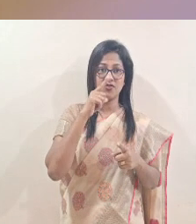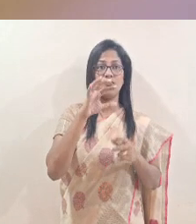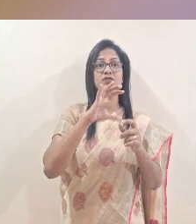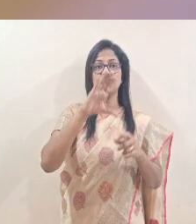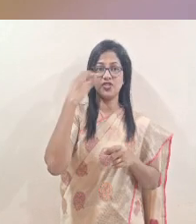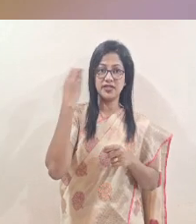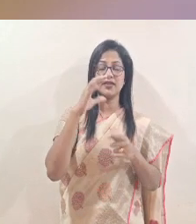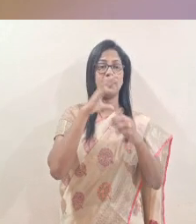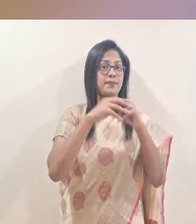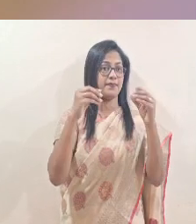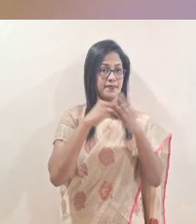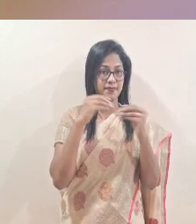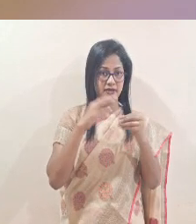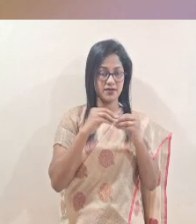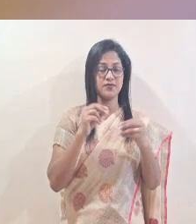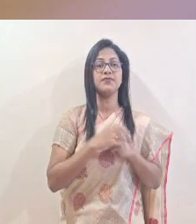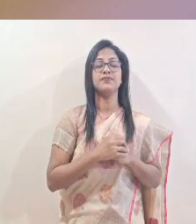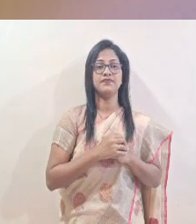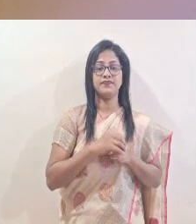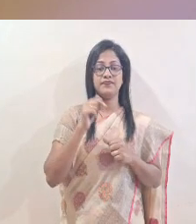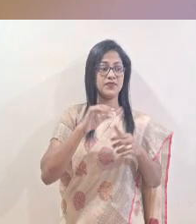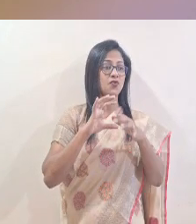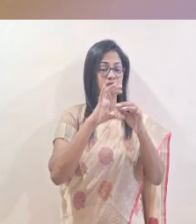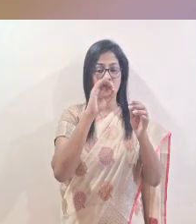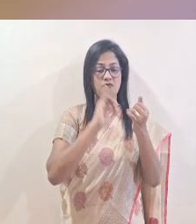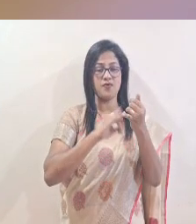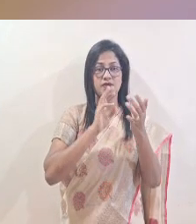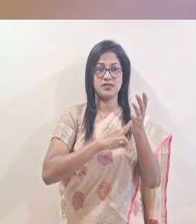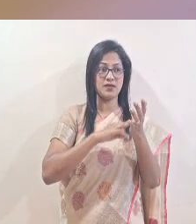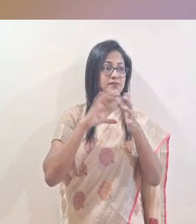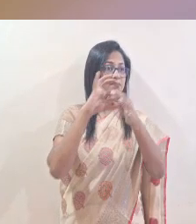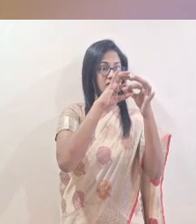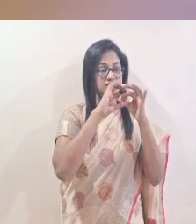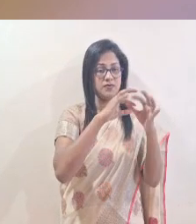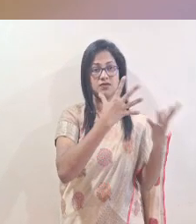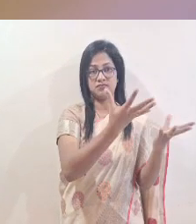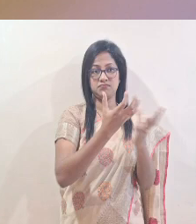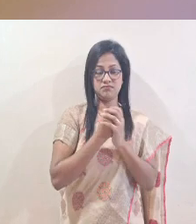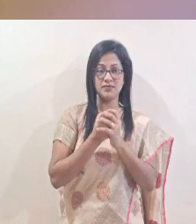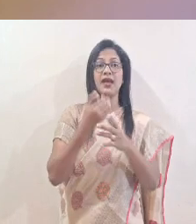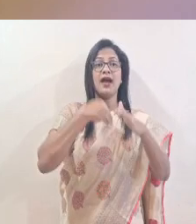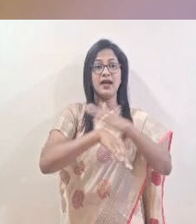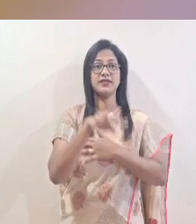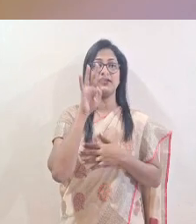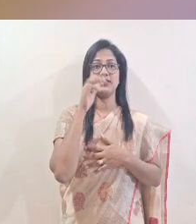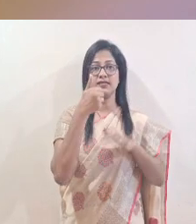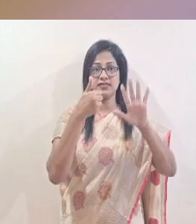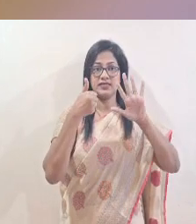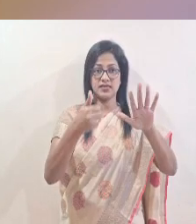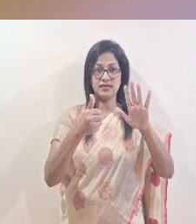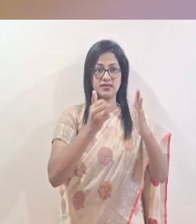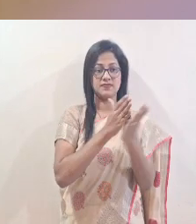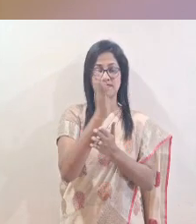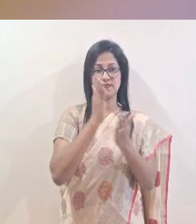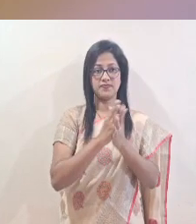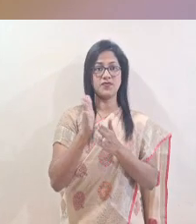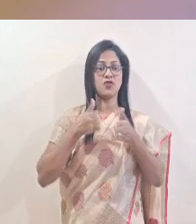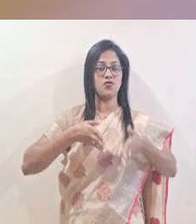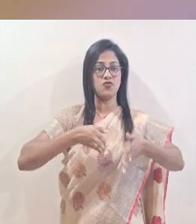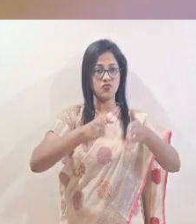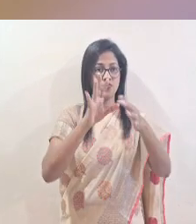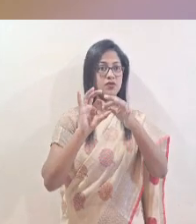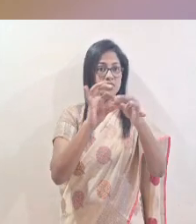Bangalore, which we have done, collected from OSM network. And there are 6 types of road network